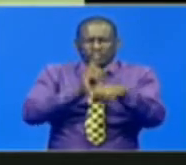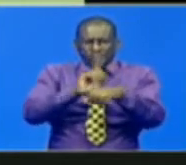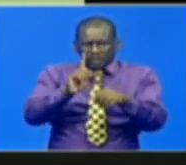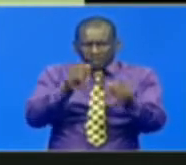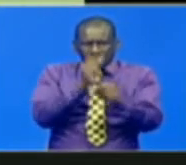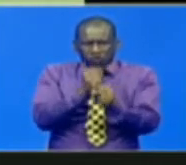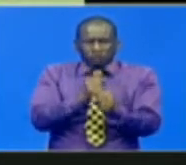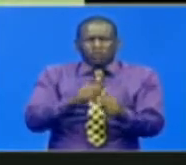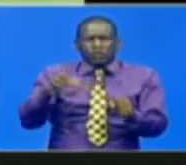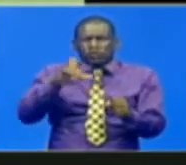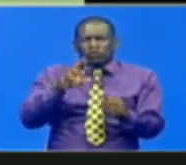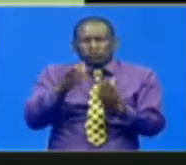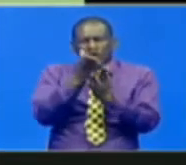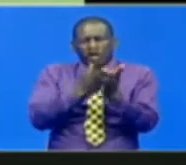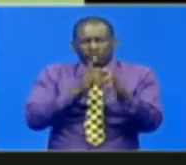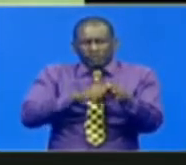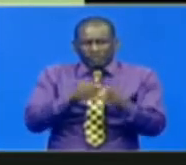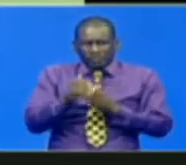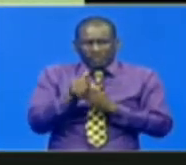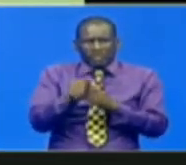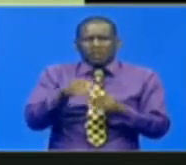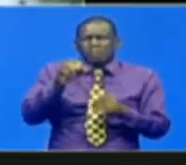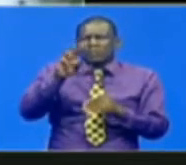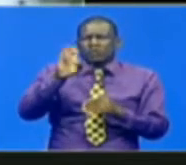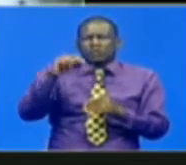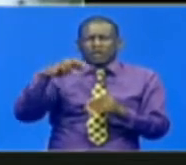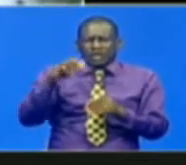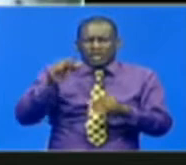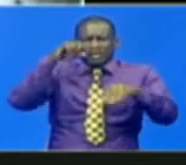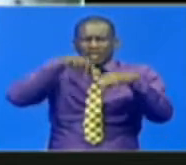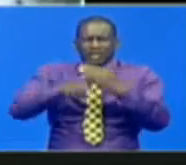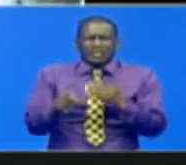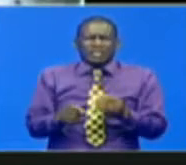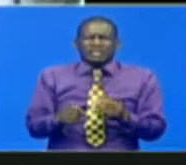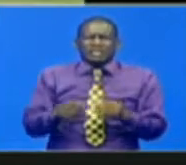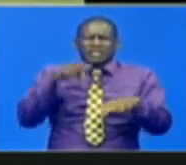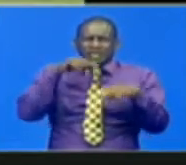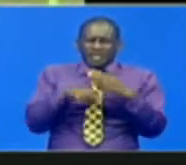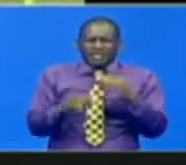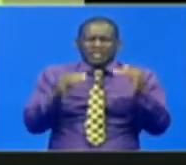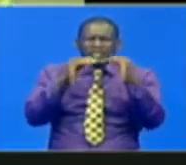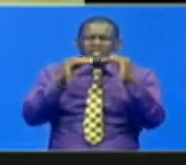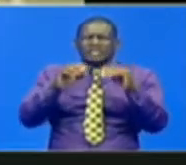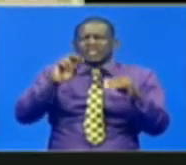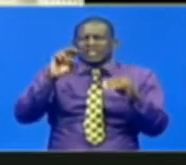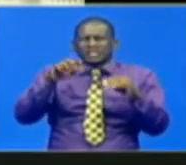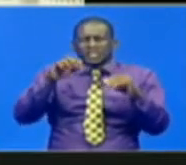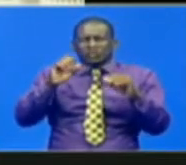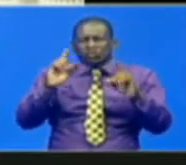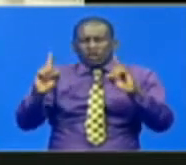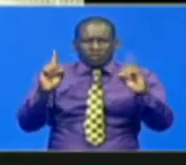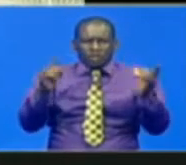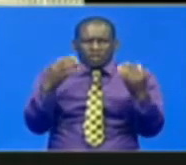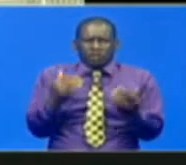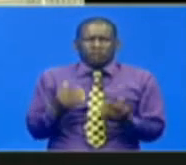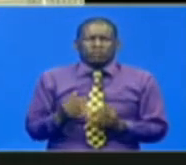half-time lead. But Alan Wanga broke the Green Army's hearts when he scored a stoppage time equalizer to deny Hassan Oktay's charges